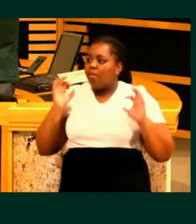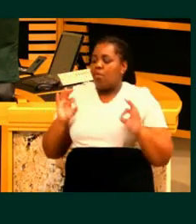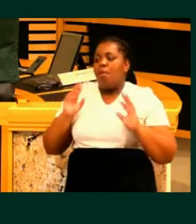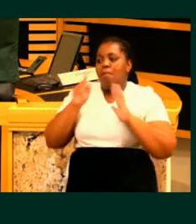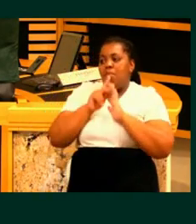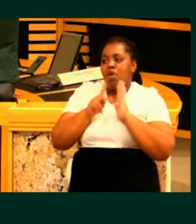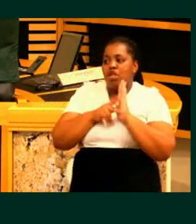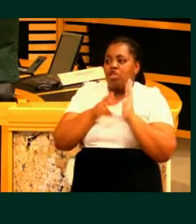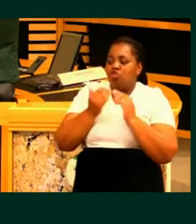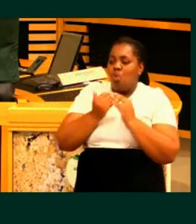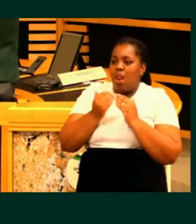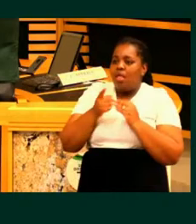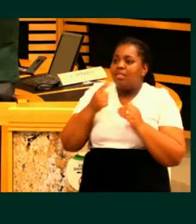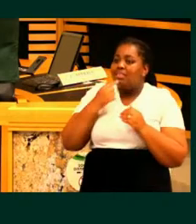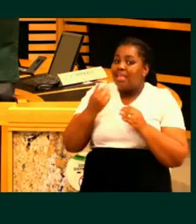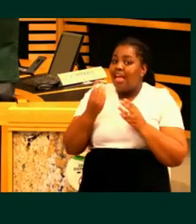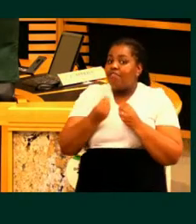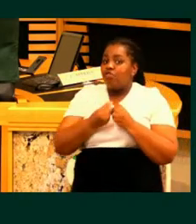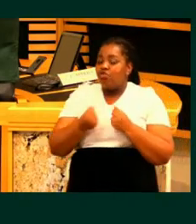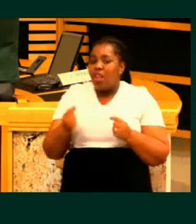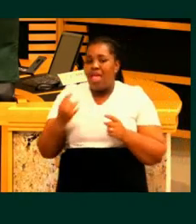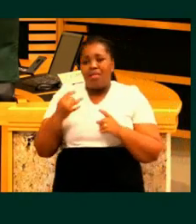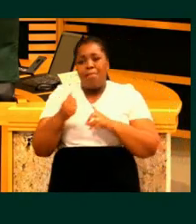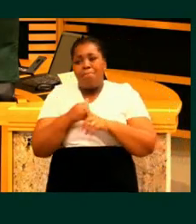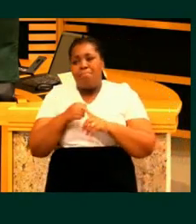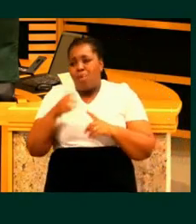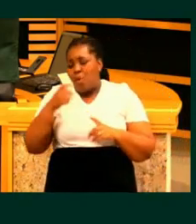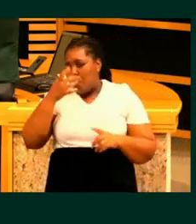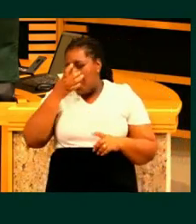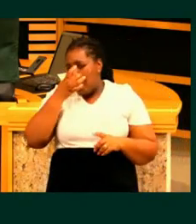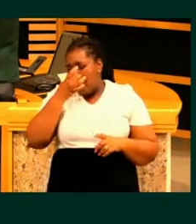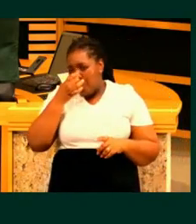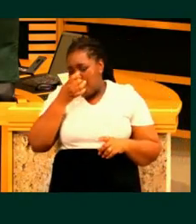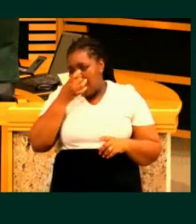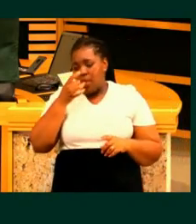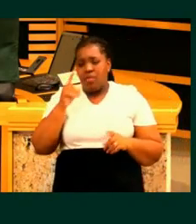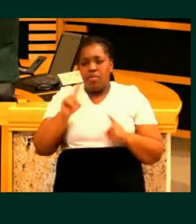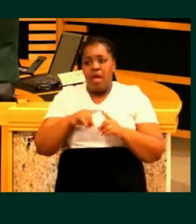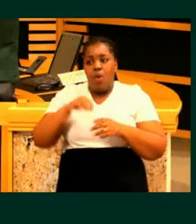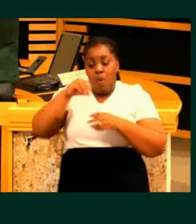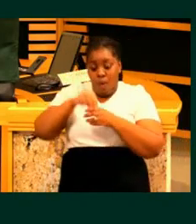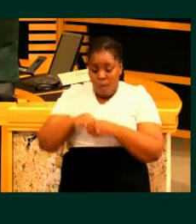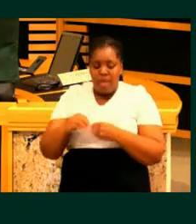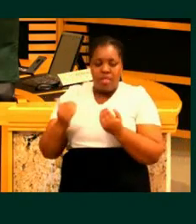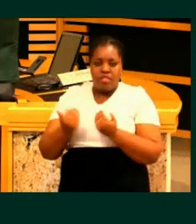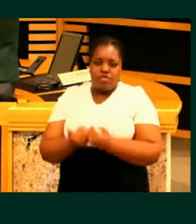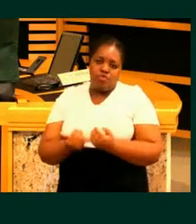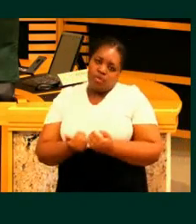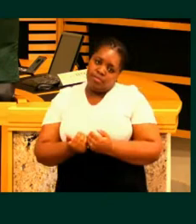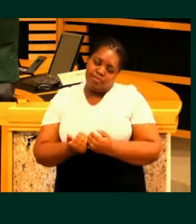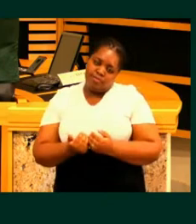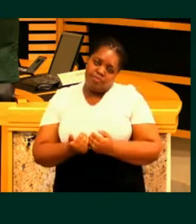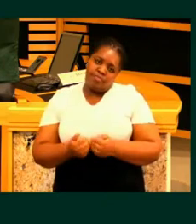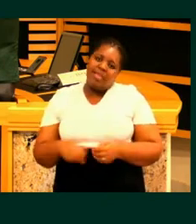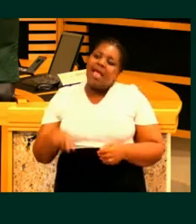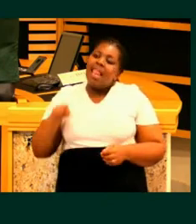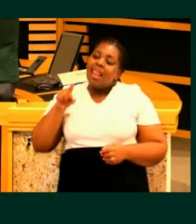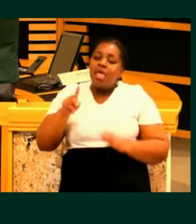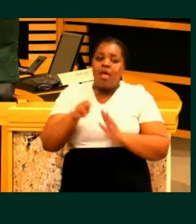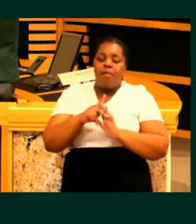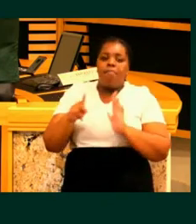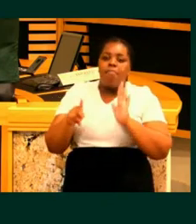safety that addresses issues such as bullying and sexual harassment within our educational institutions this policy